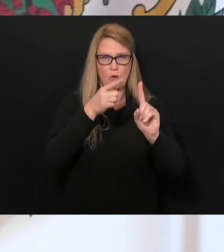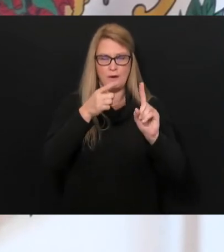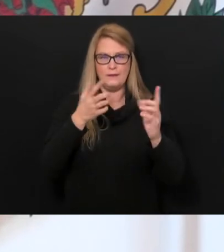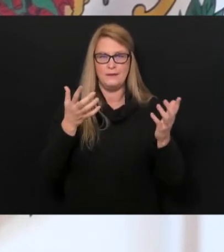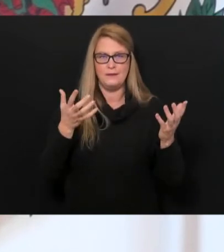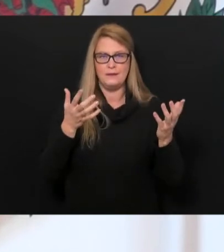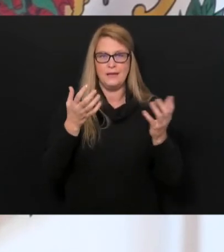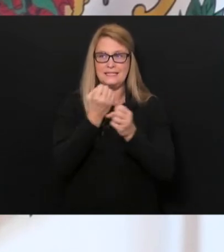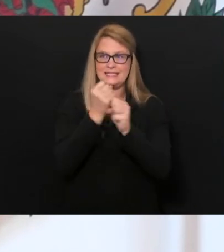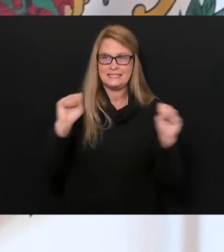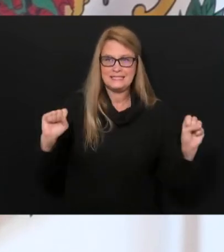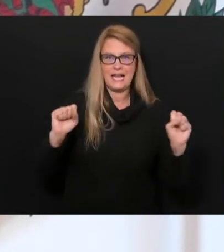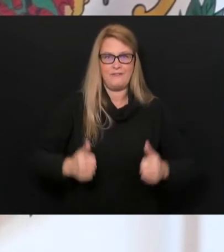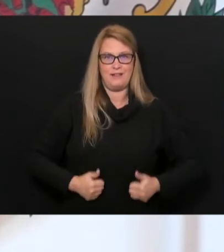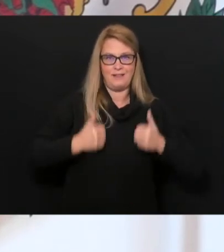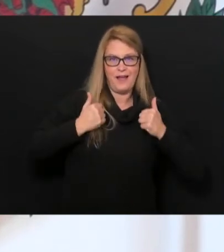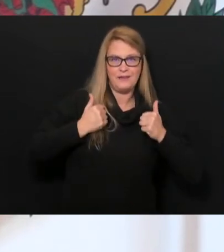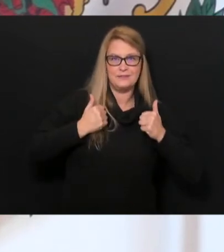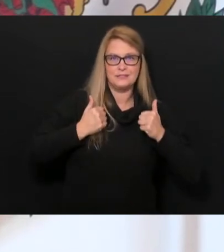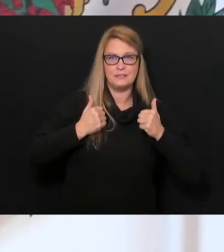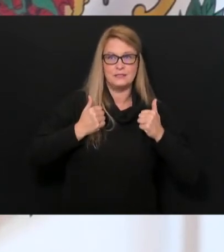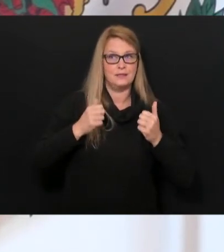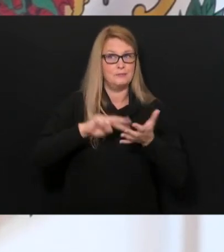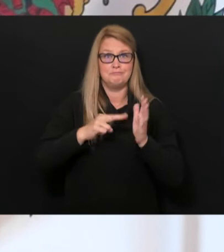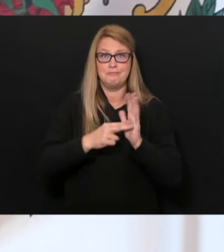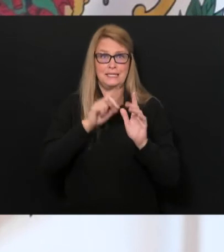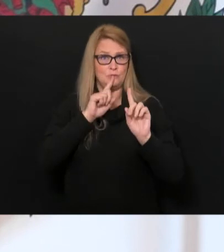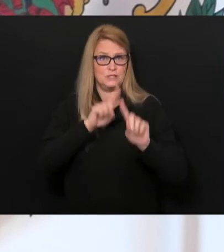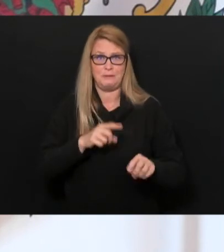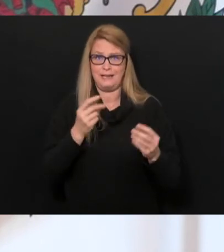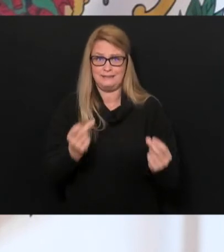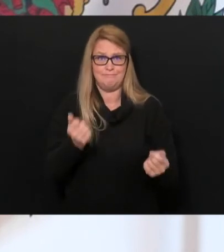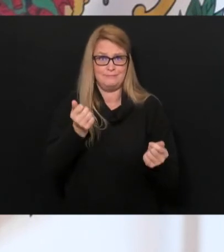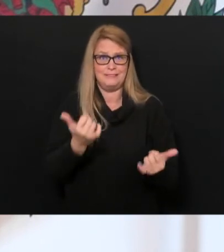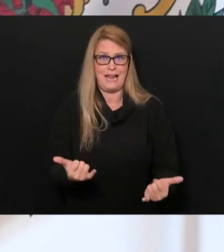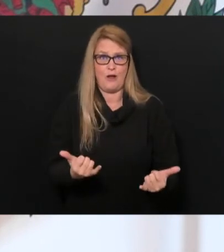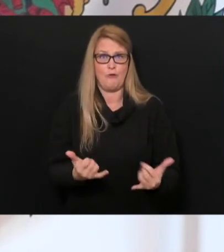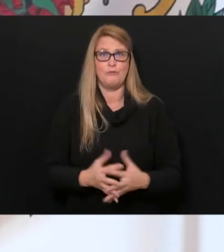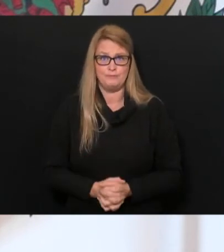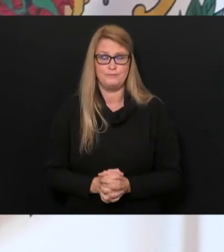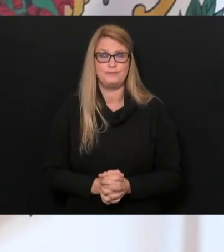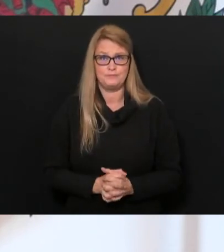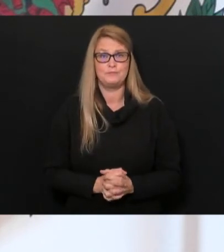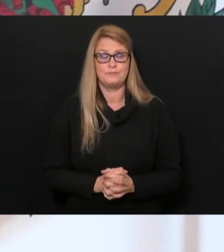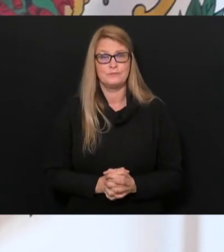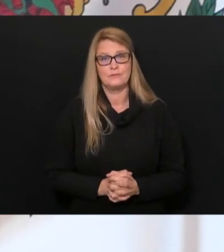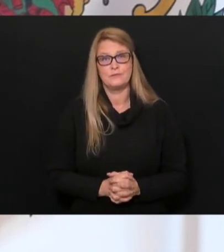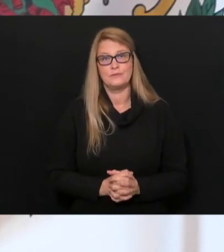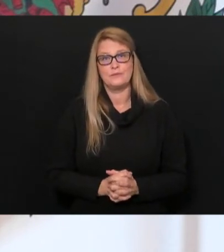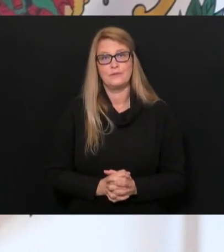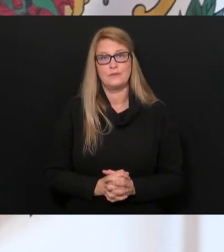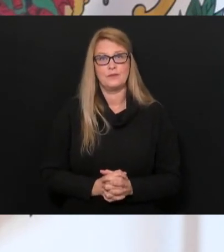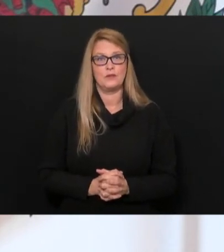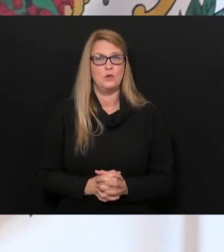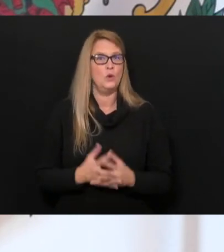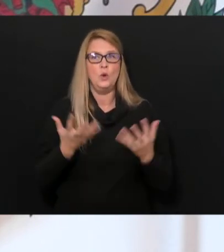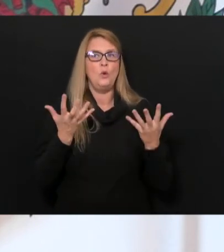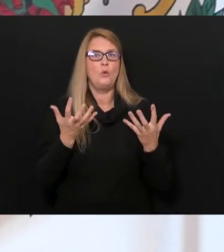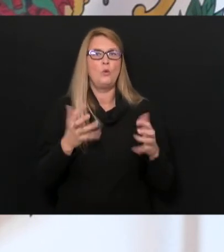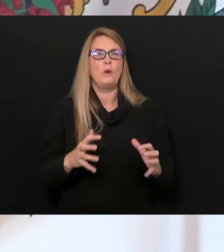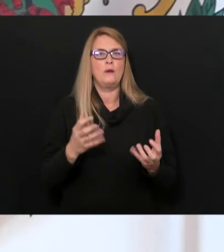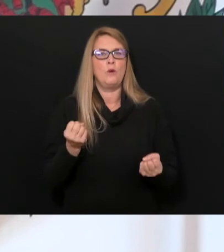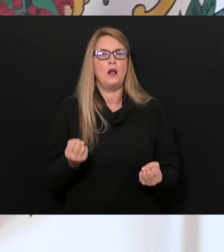is to save lives, we got to move, and we got to move now. That's when we came up with the idea that we don't want a bunch of vaccines sitting